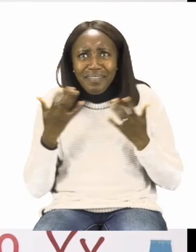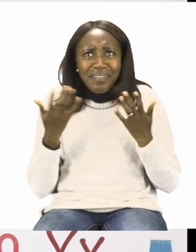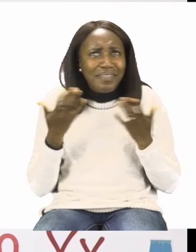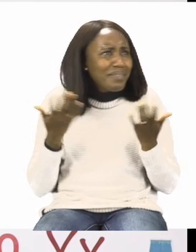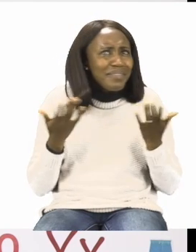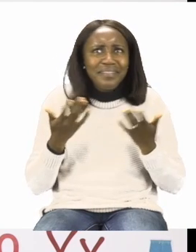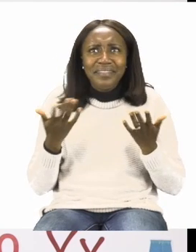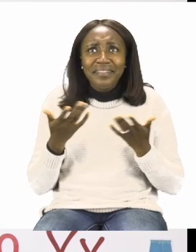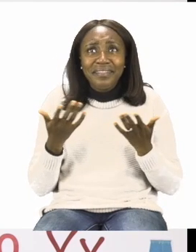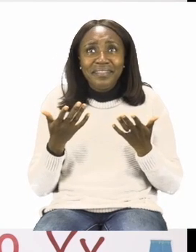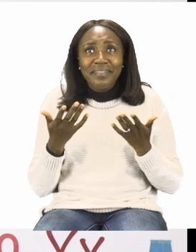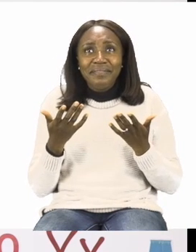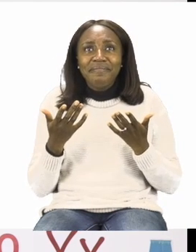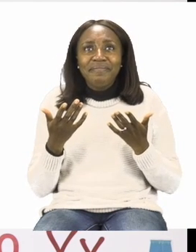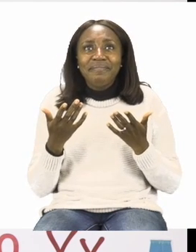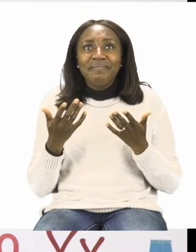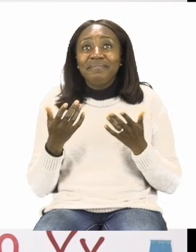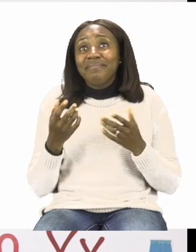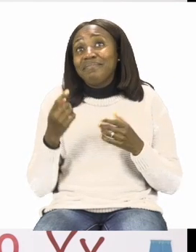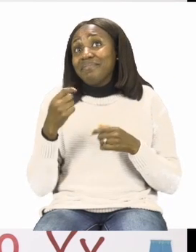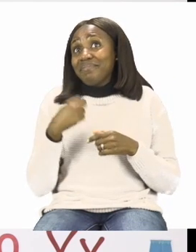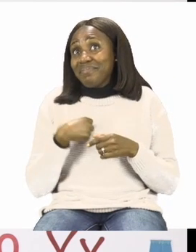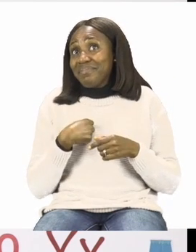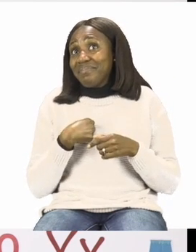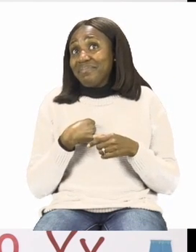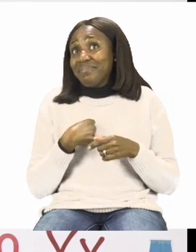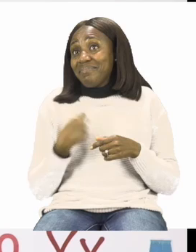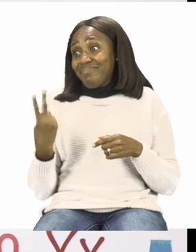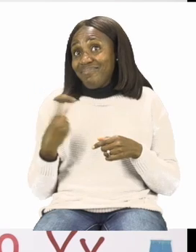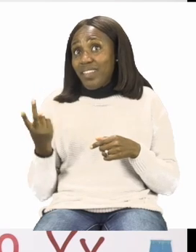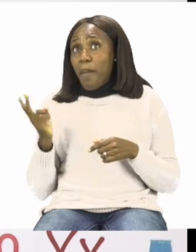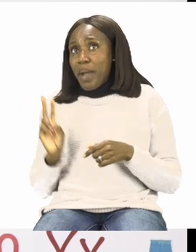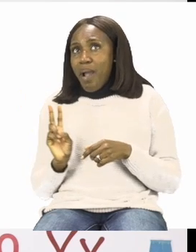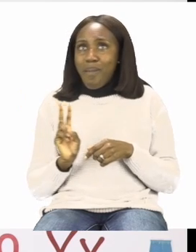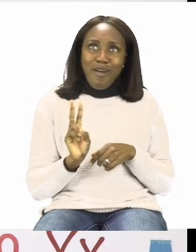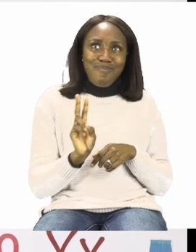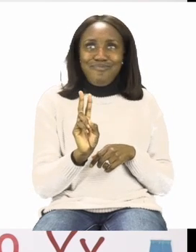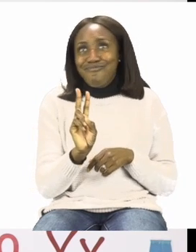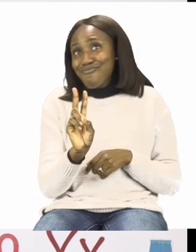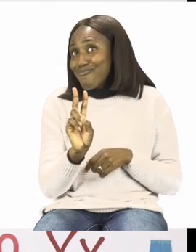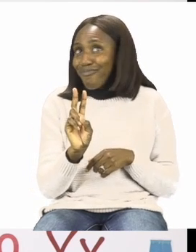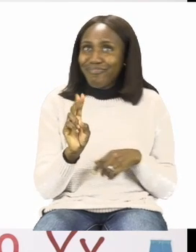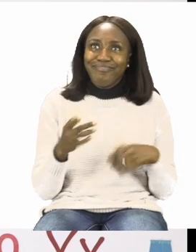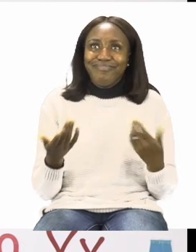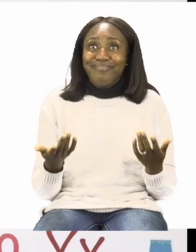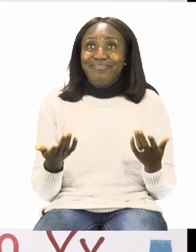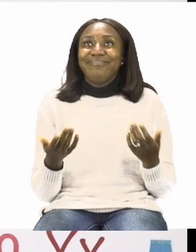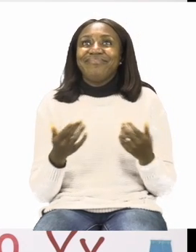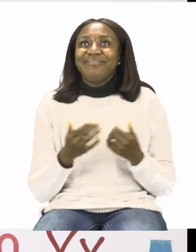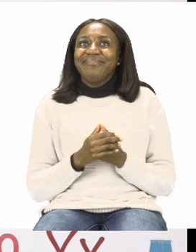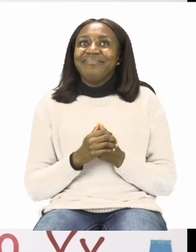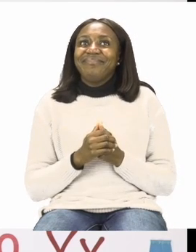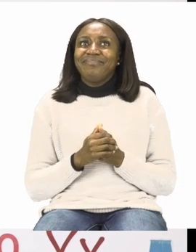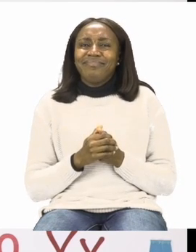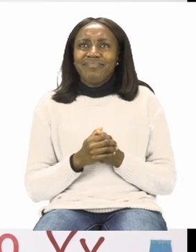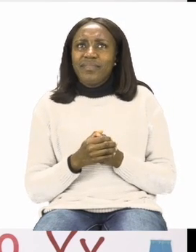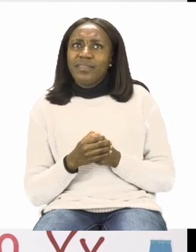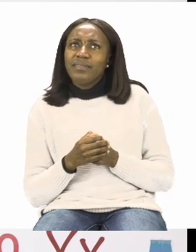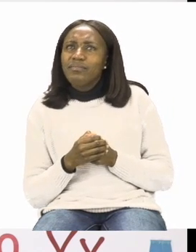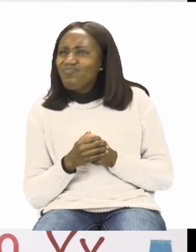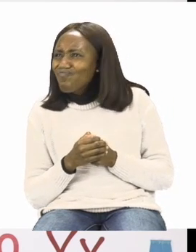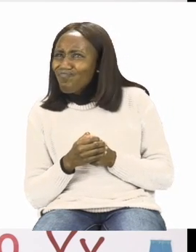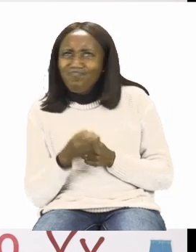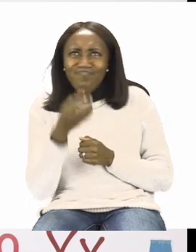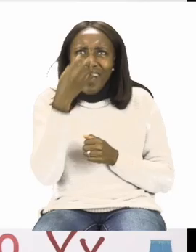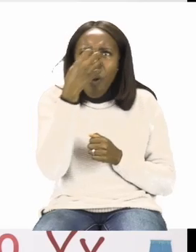And after that, we are going to go on a special trip. So, let's see. Do you